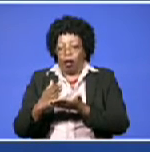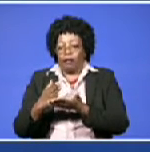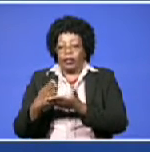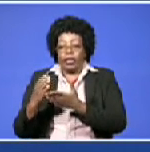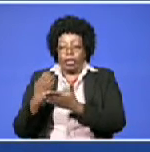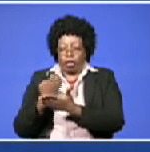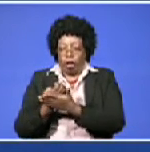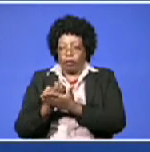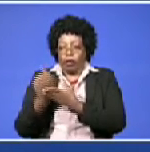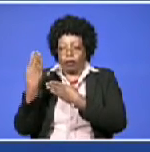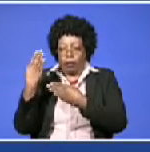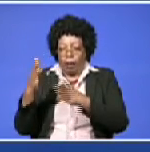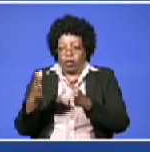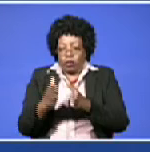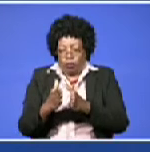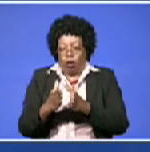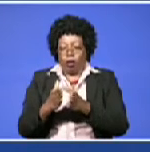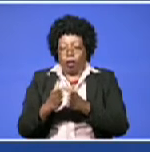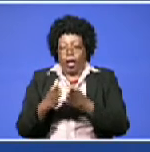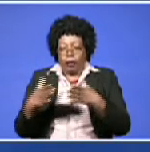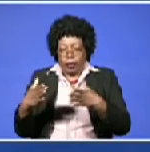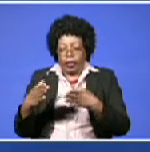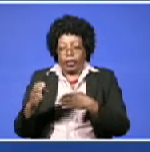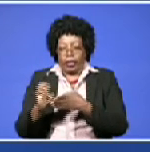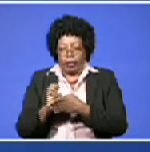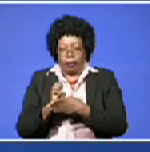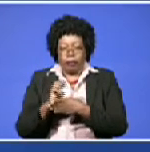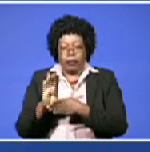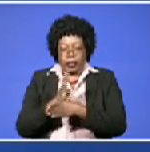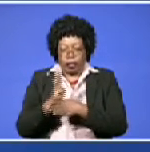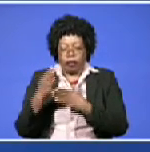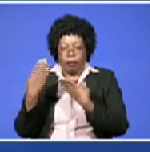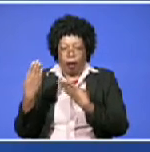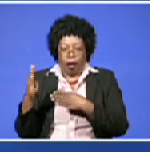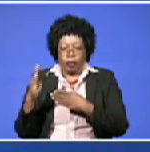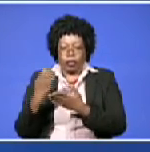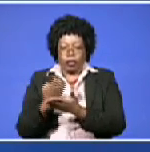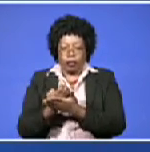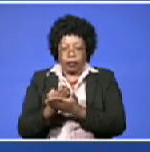Small and medium-sized enterprises are part of the engine that drives the economy of the Bahamas.